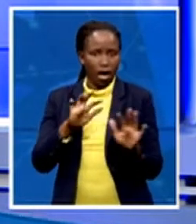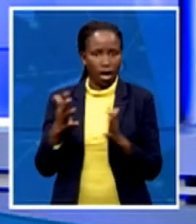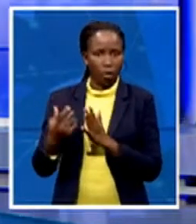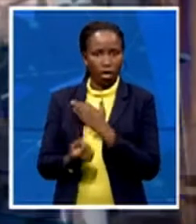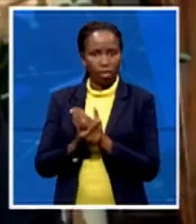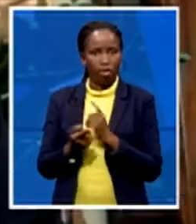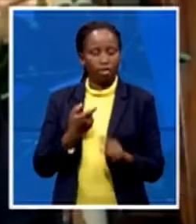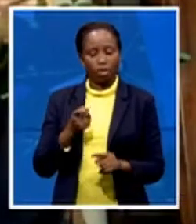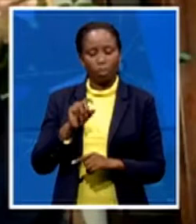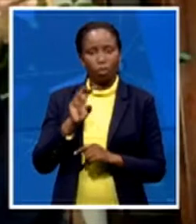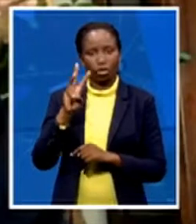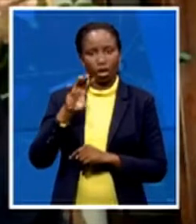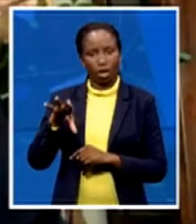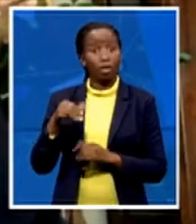live.